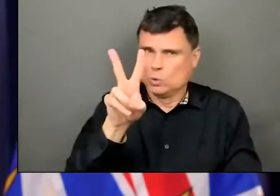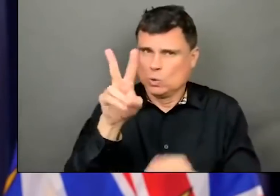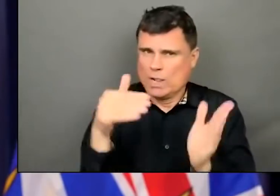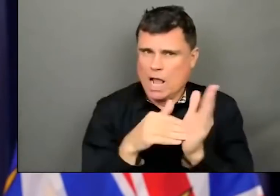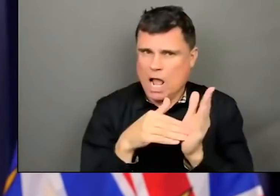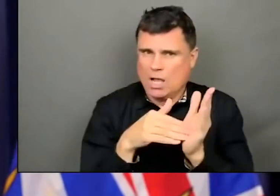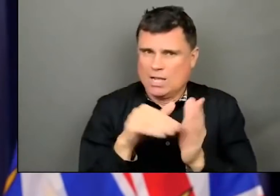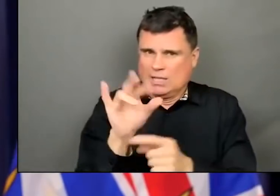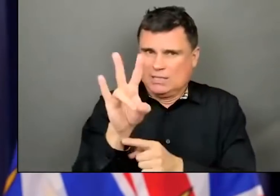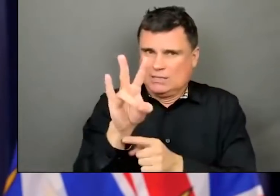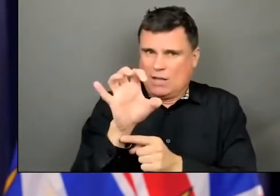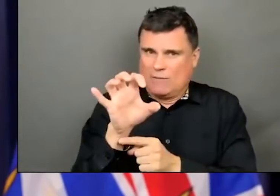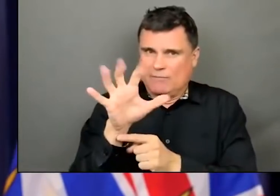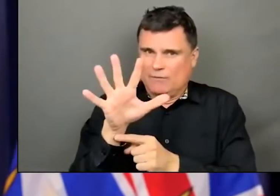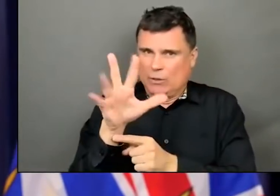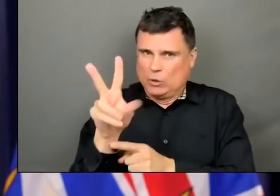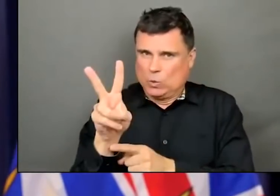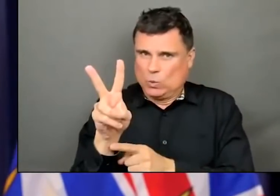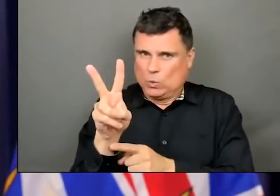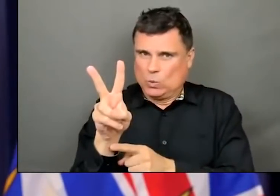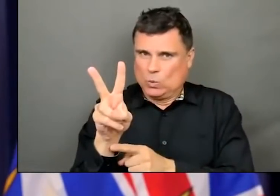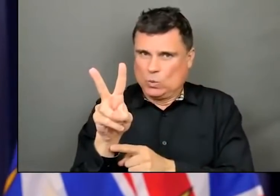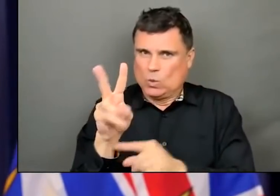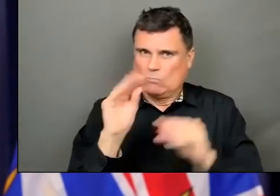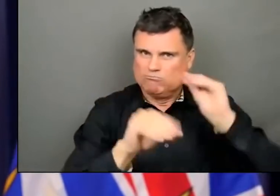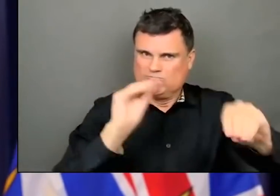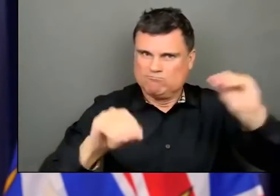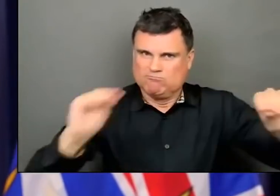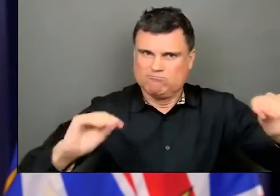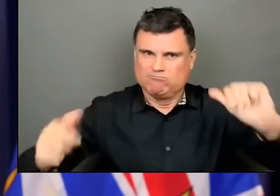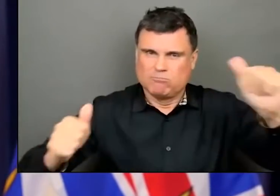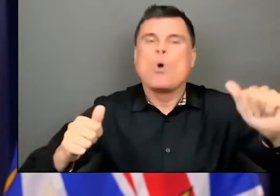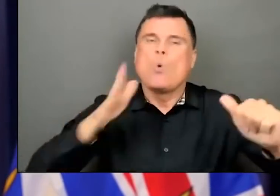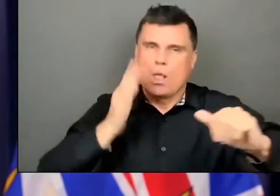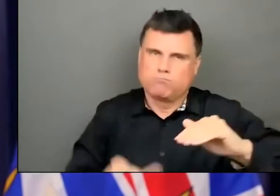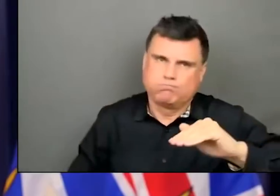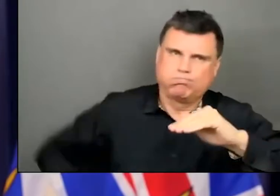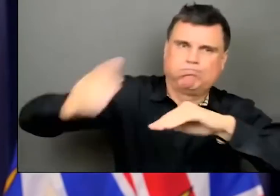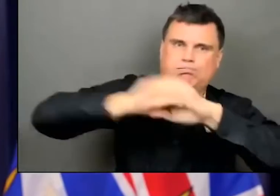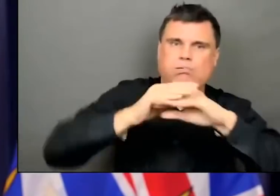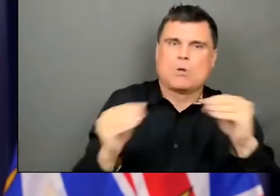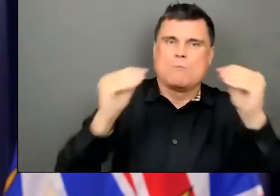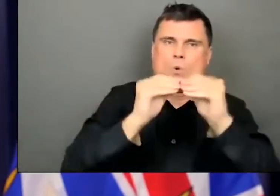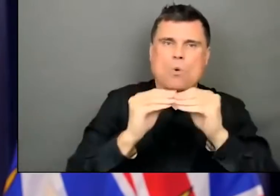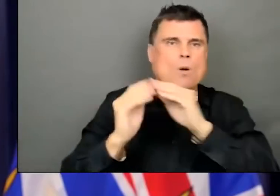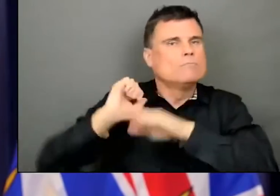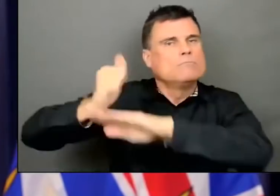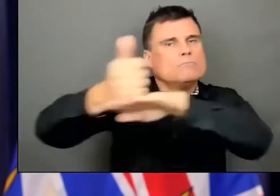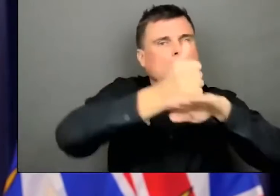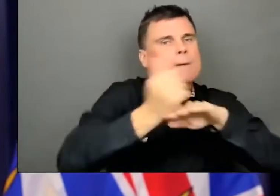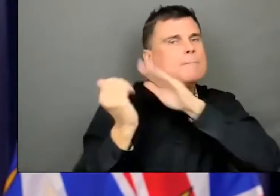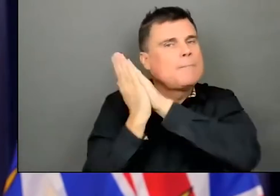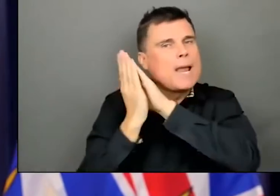of 11,582 beds. As of today, in our base beds, we